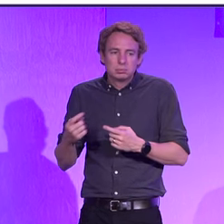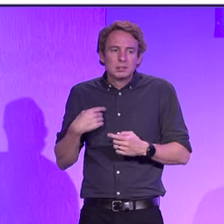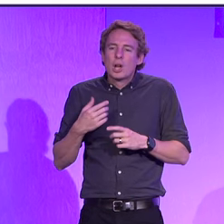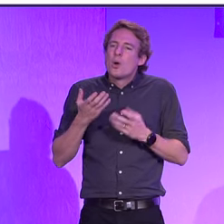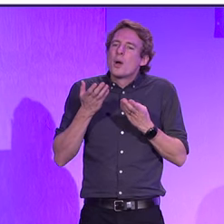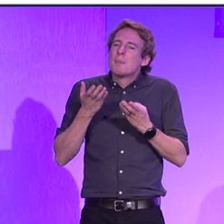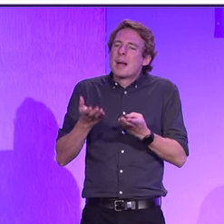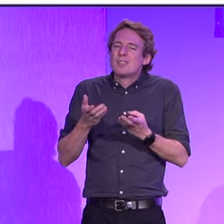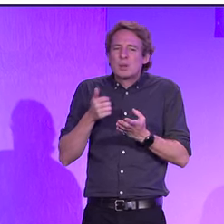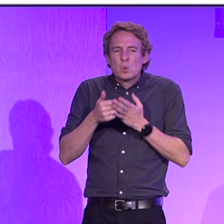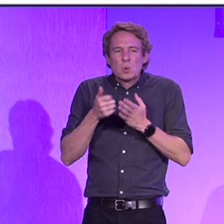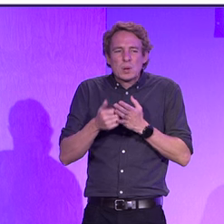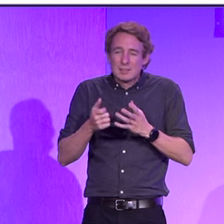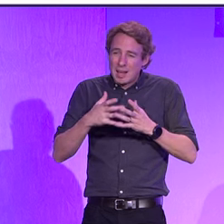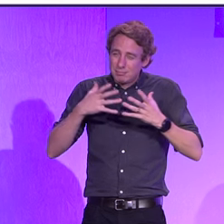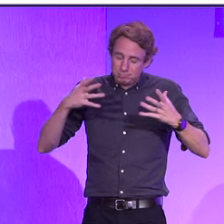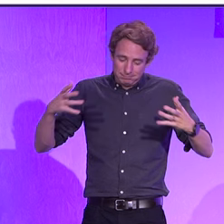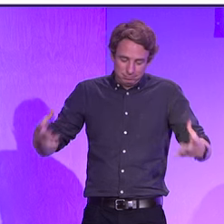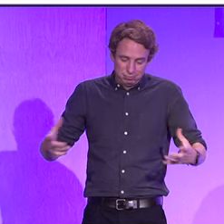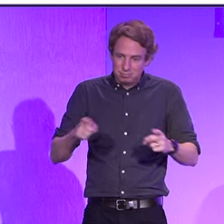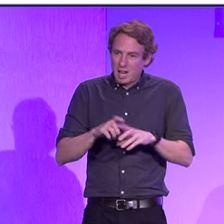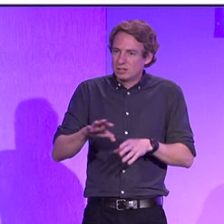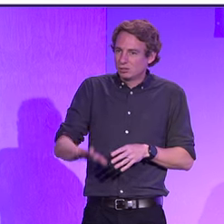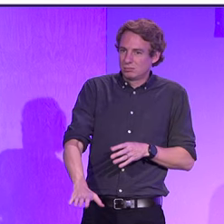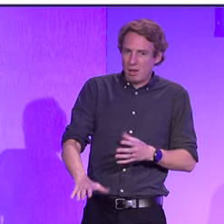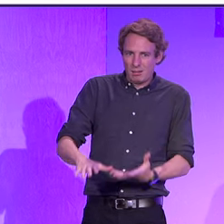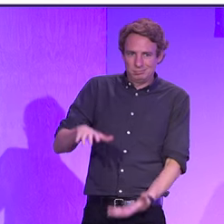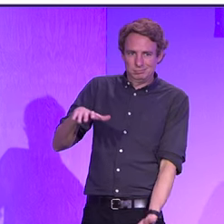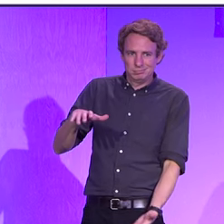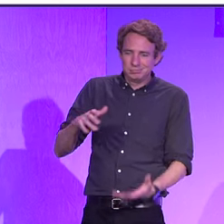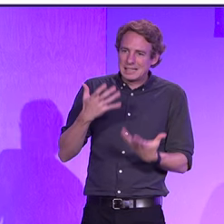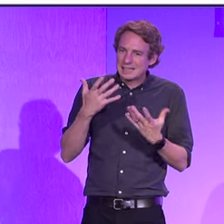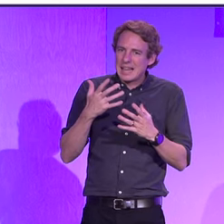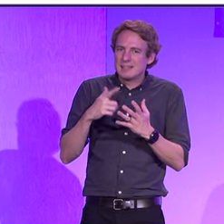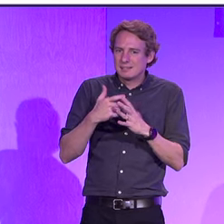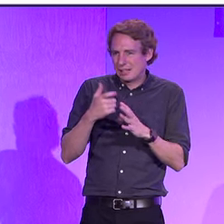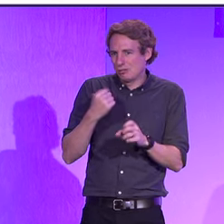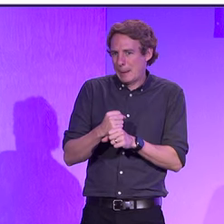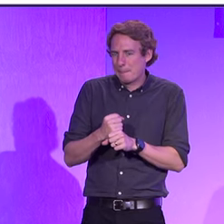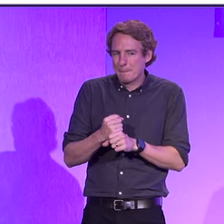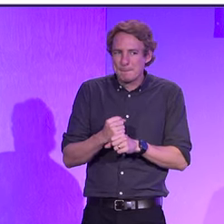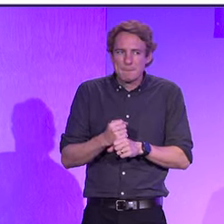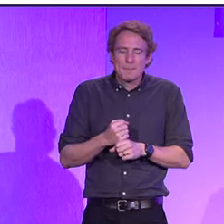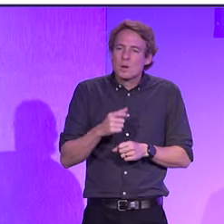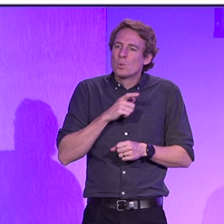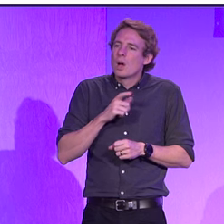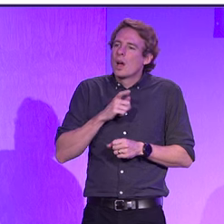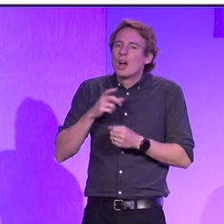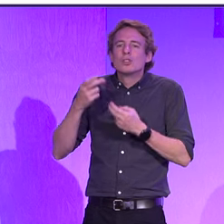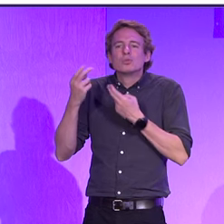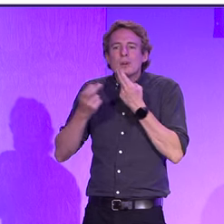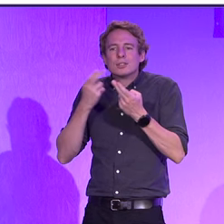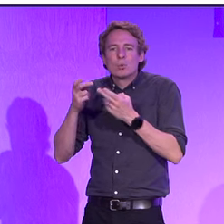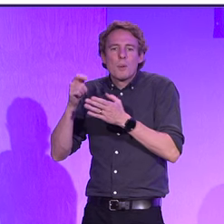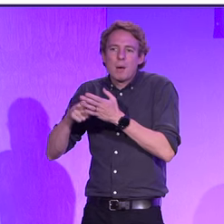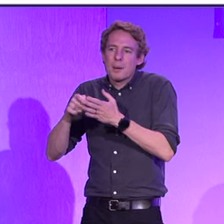would bake these really big loaves. They're like the size of a toddler. Each one was about like 10 kilograms. Is that right? Yeah. For restaurants to